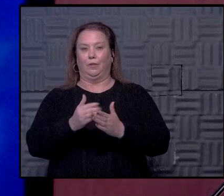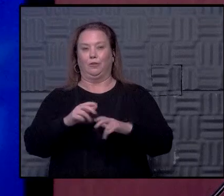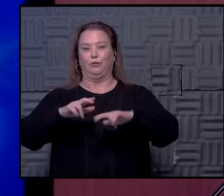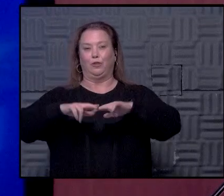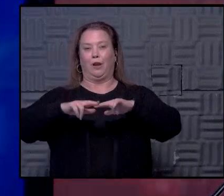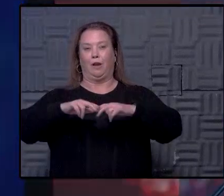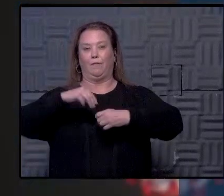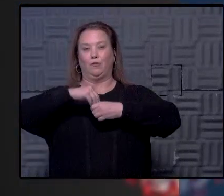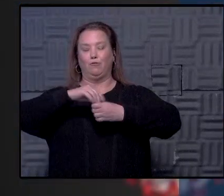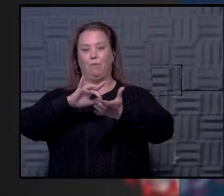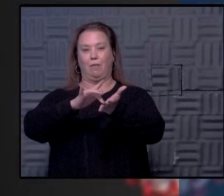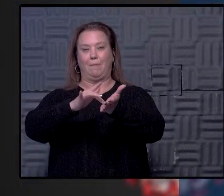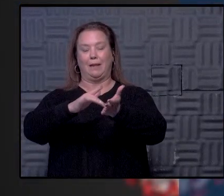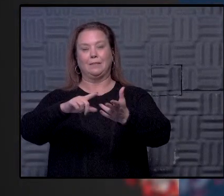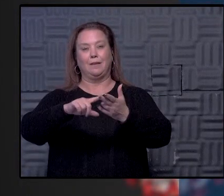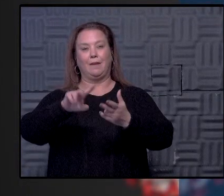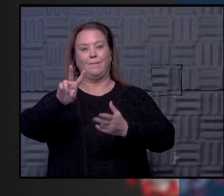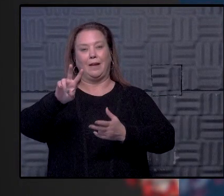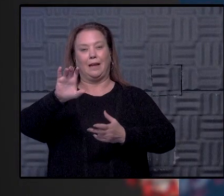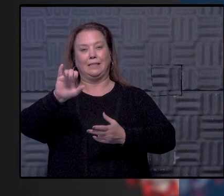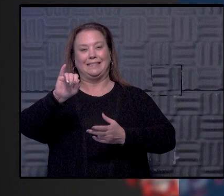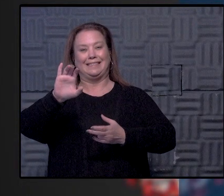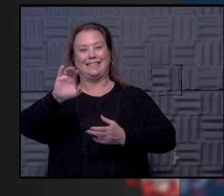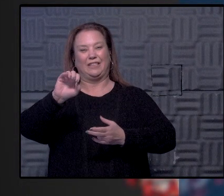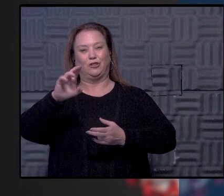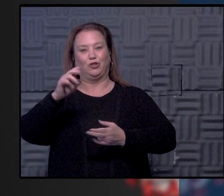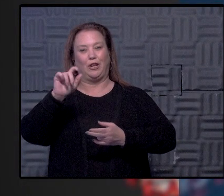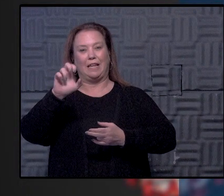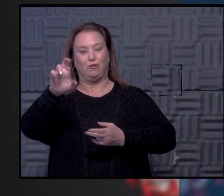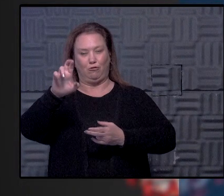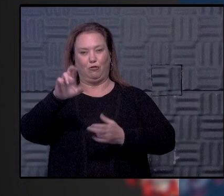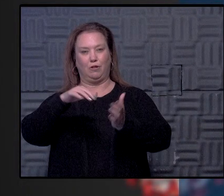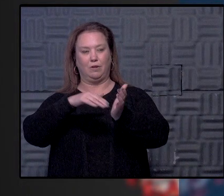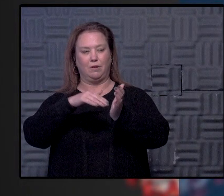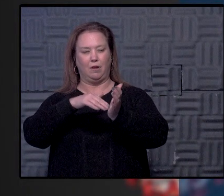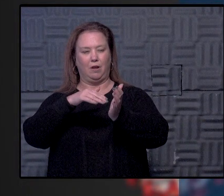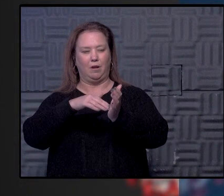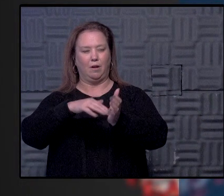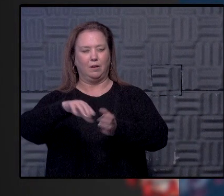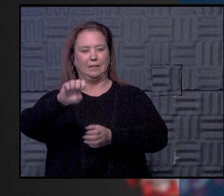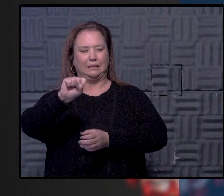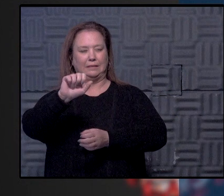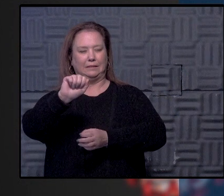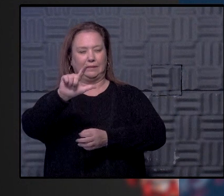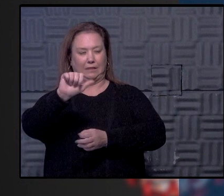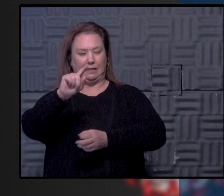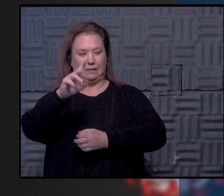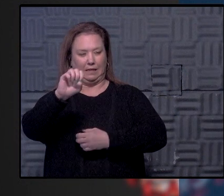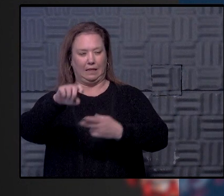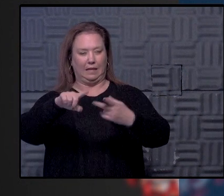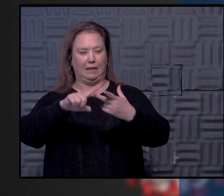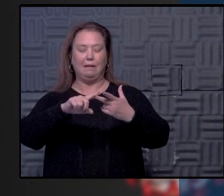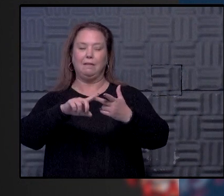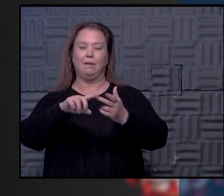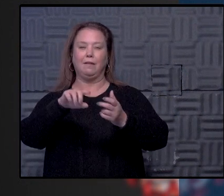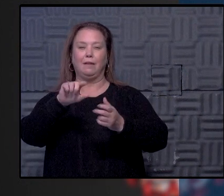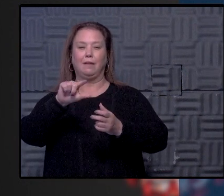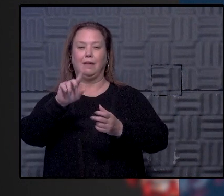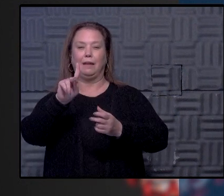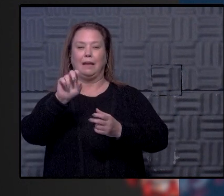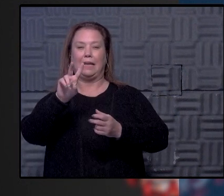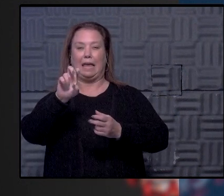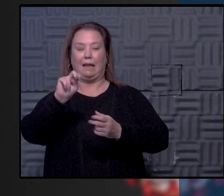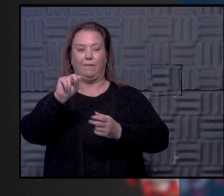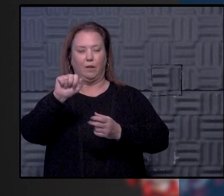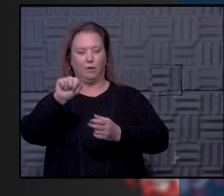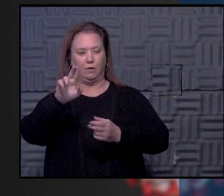Internal Medicine and the Vice Chancellor for Research here at the University of Kansas, Dr. Matthias Salate, and Dr. Kevin Ault, an OBGYN